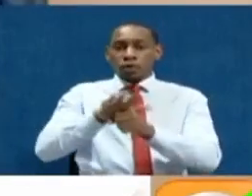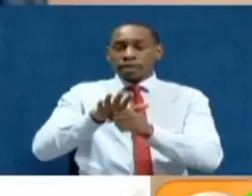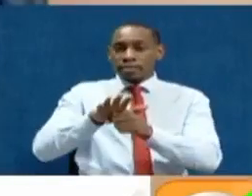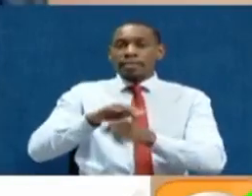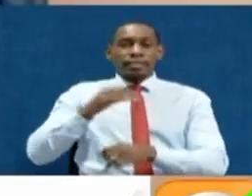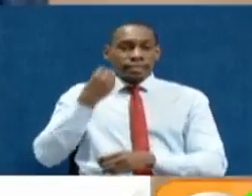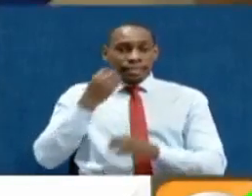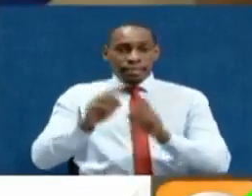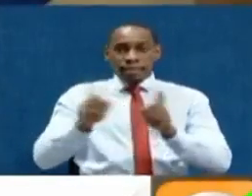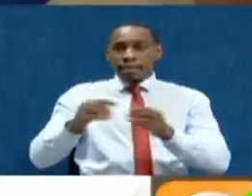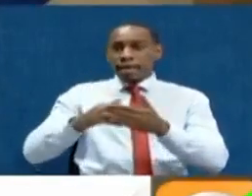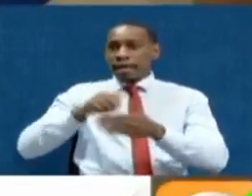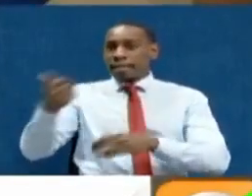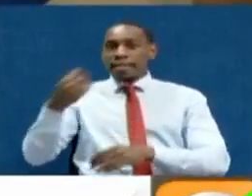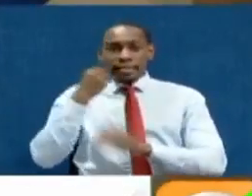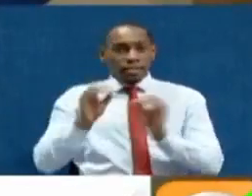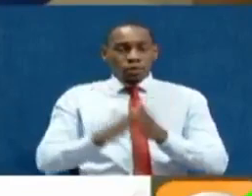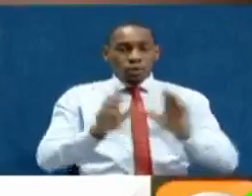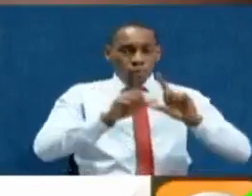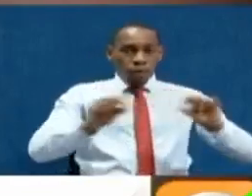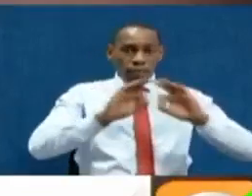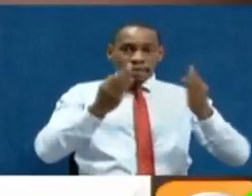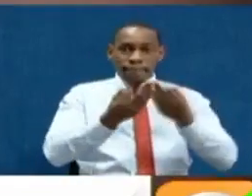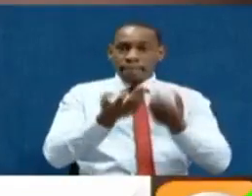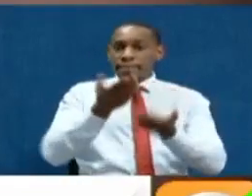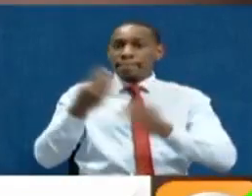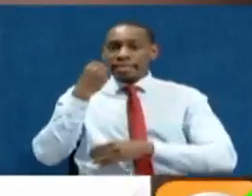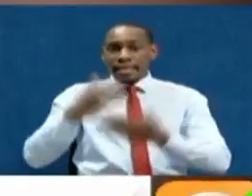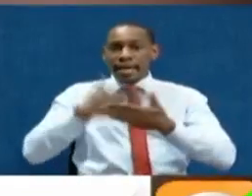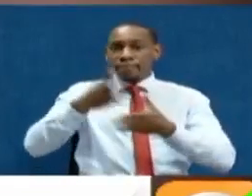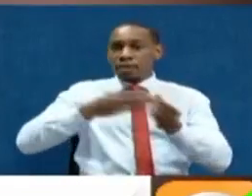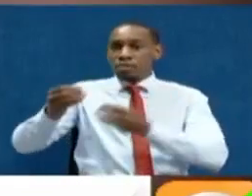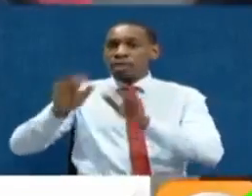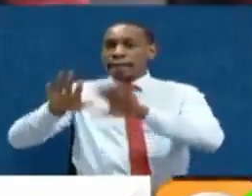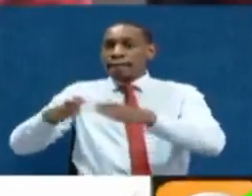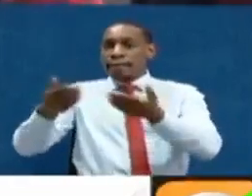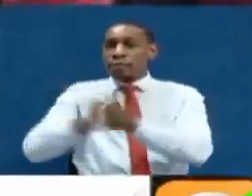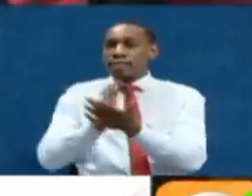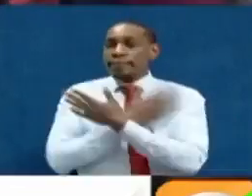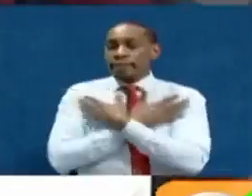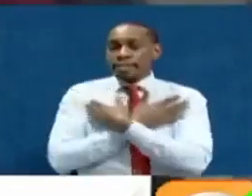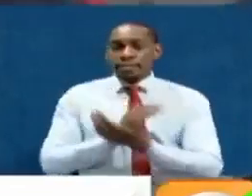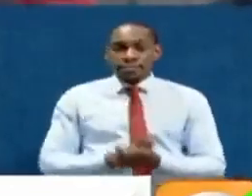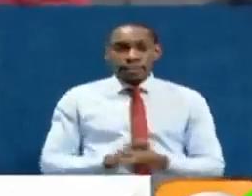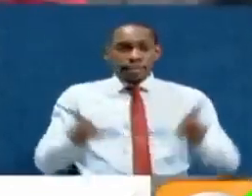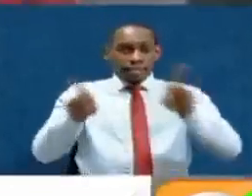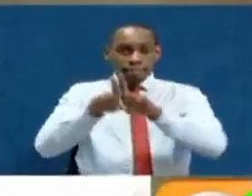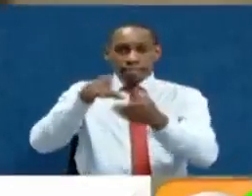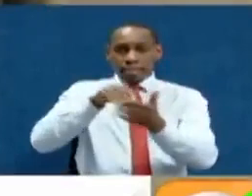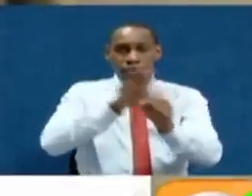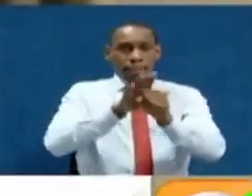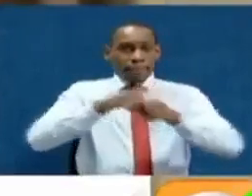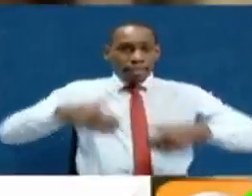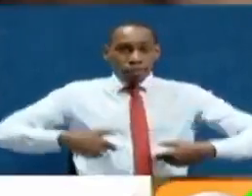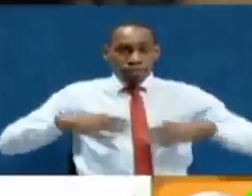no pre-existing condition. According to her family, she might have contracted the disease after going out partying with friends. A scenario in which a